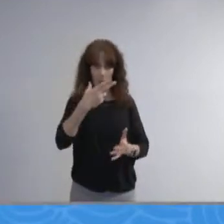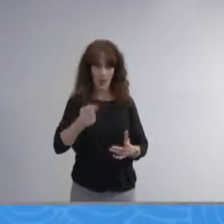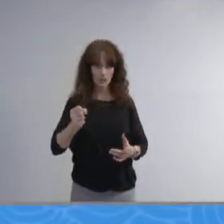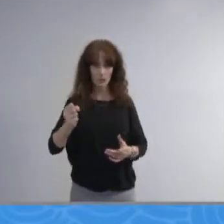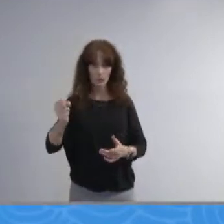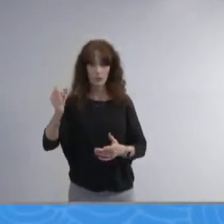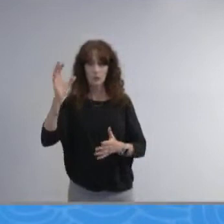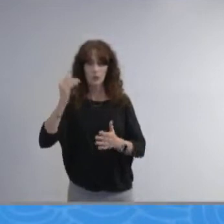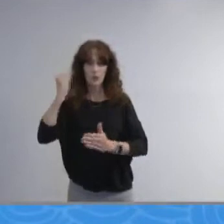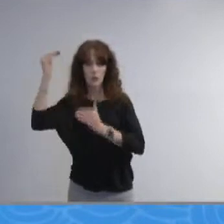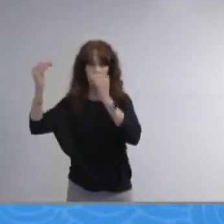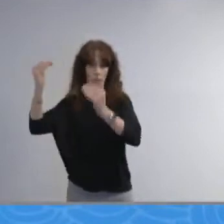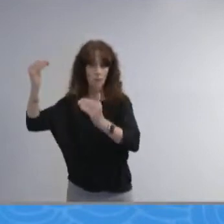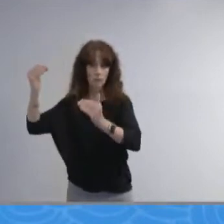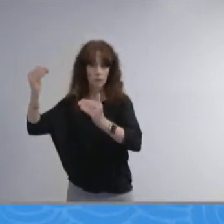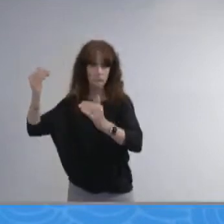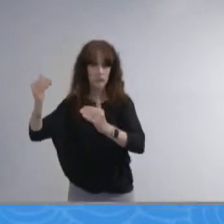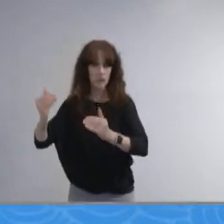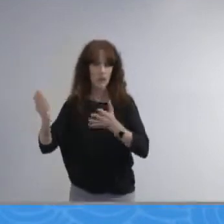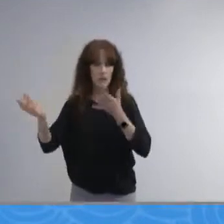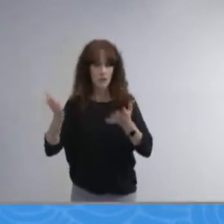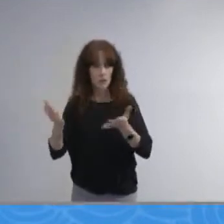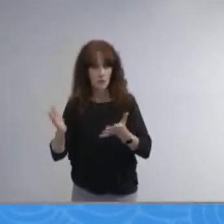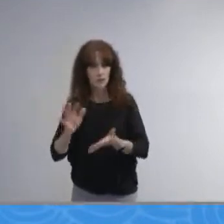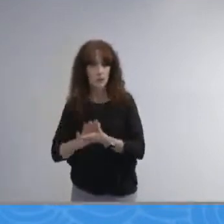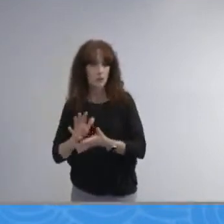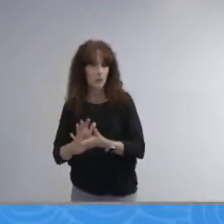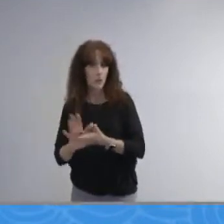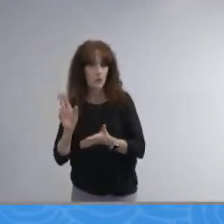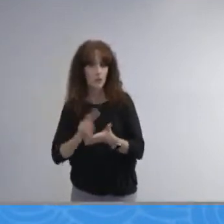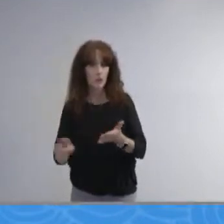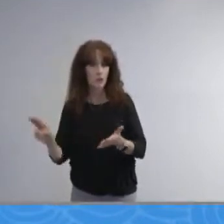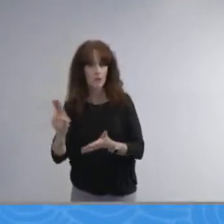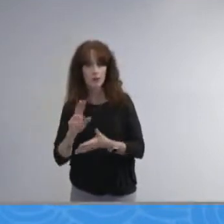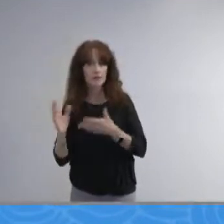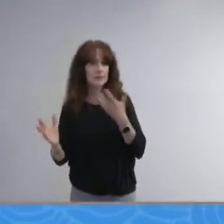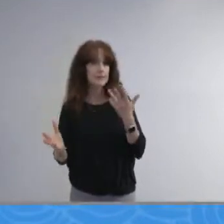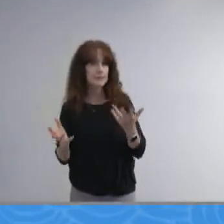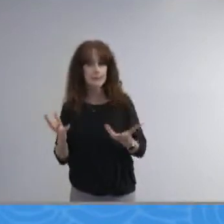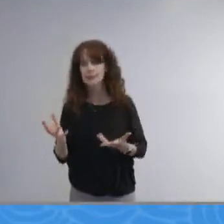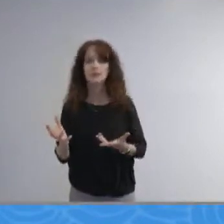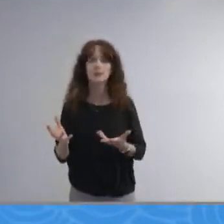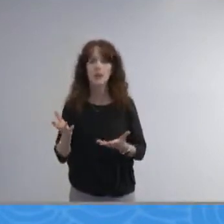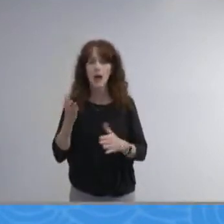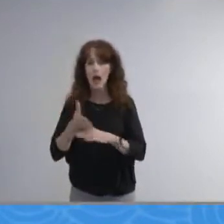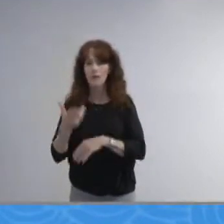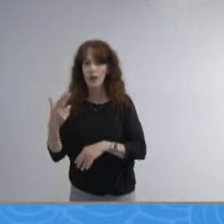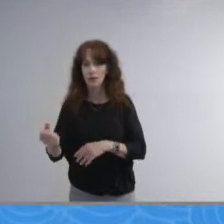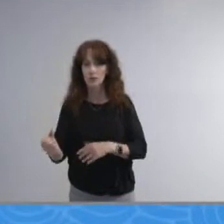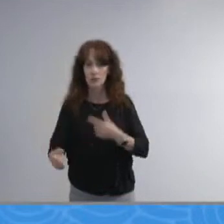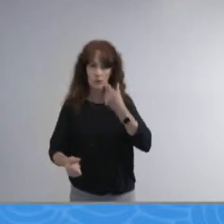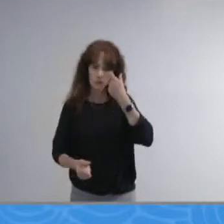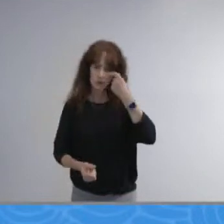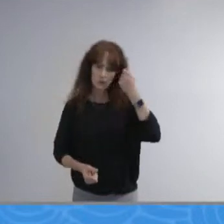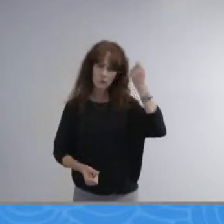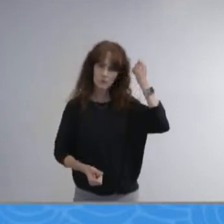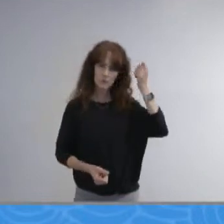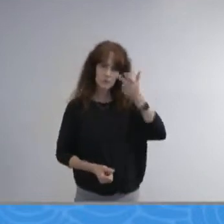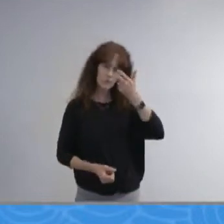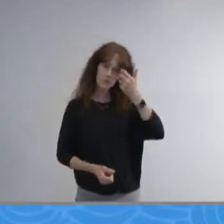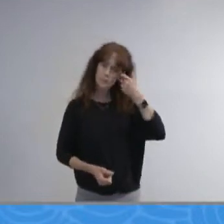and resources for schools or universities after high school.